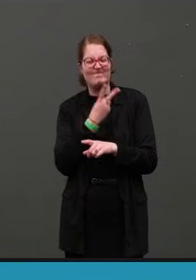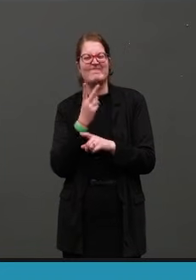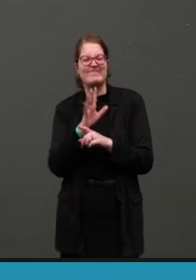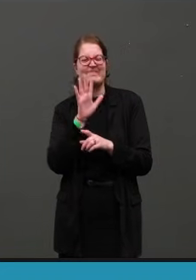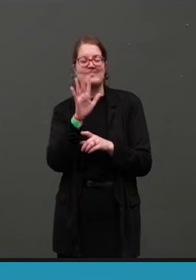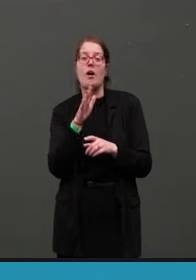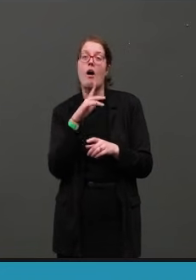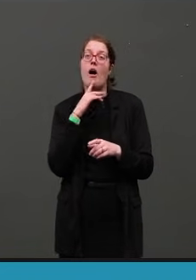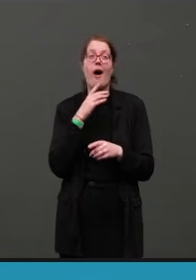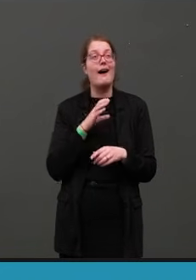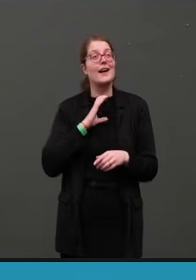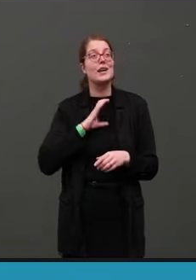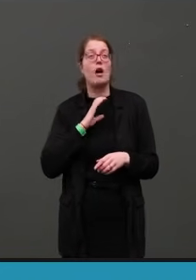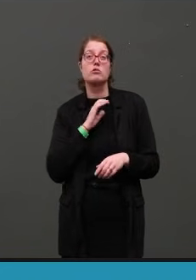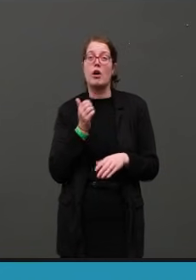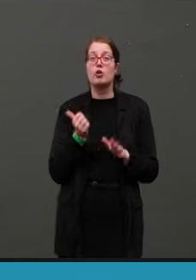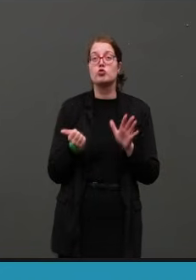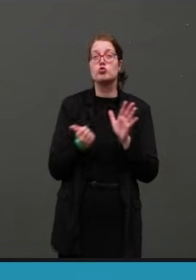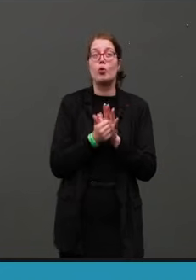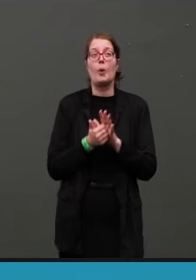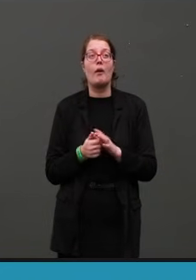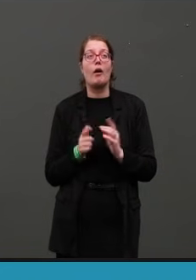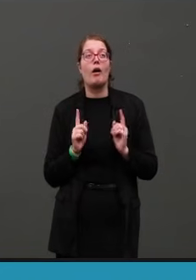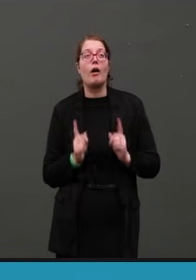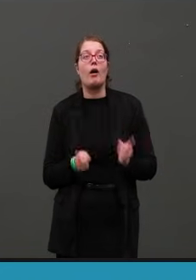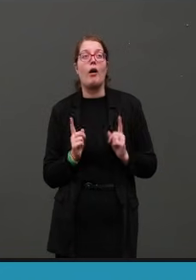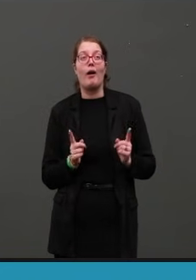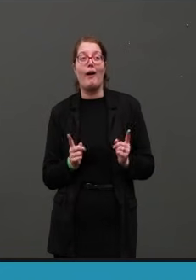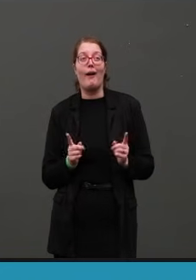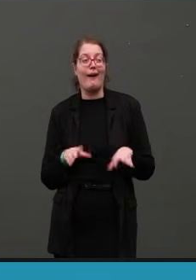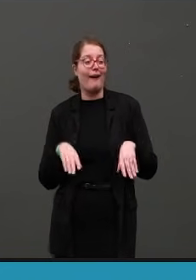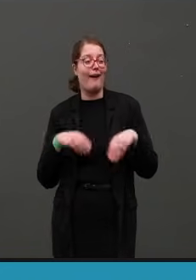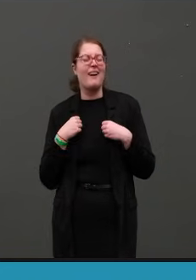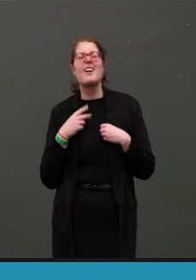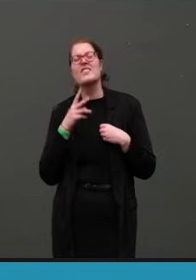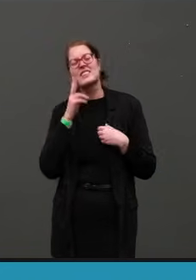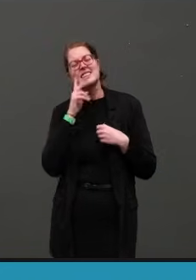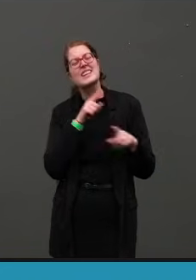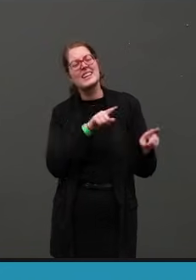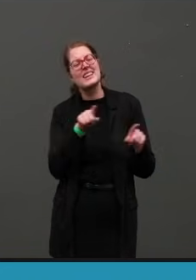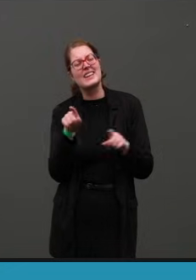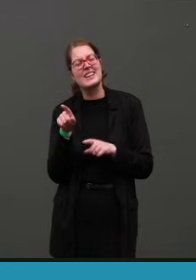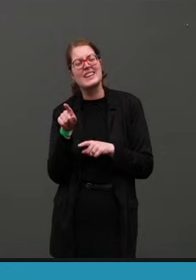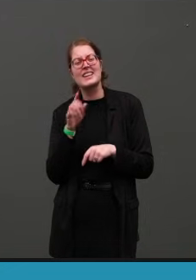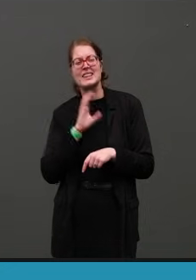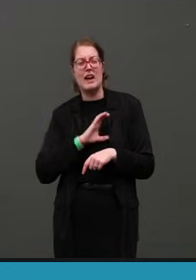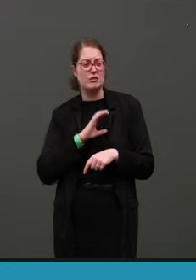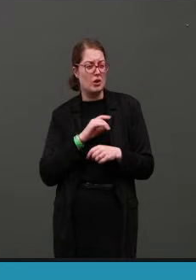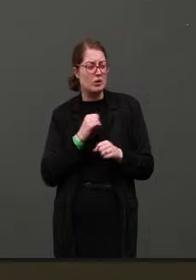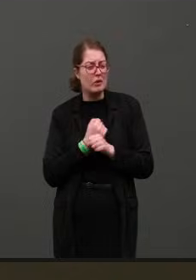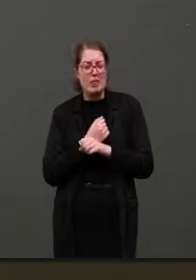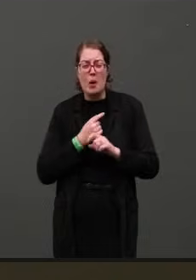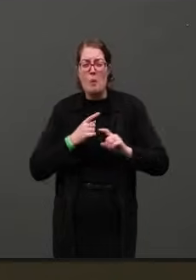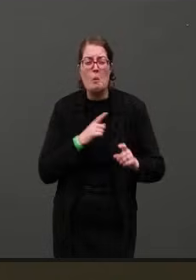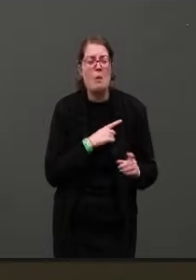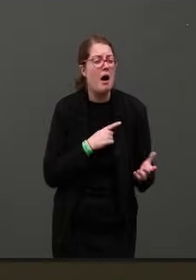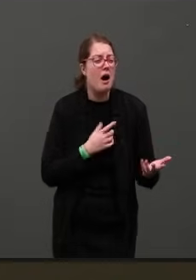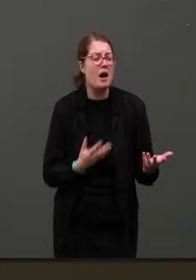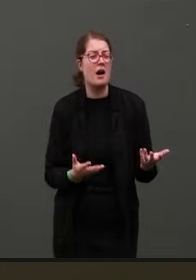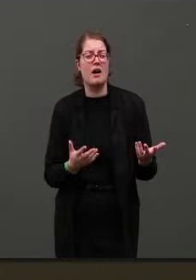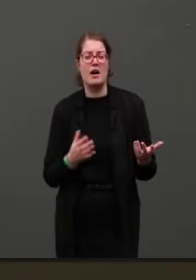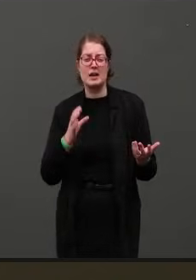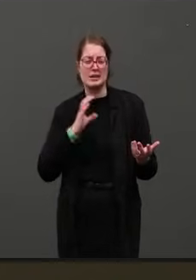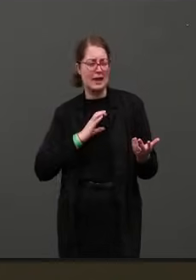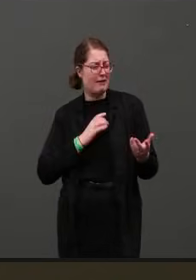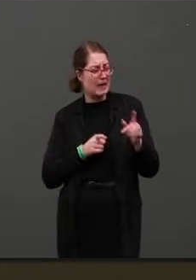stupid just for the sake of the story. We've all seen it, where a character does something that makes no sense or is wildly out of character for no good reason